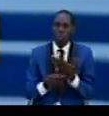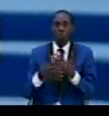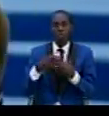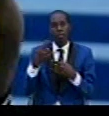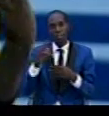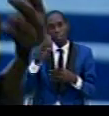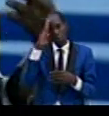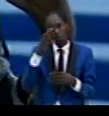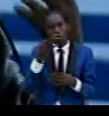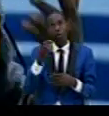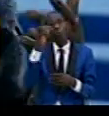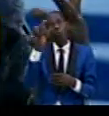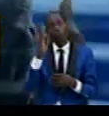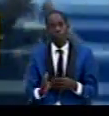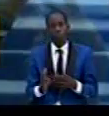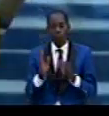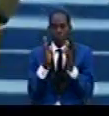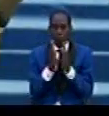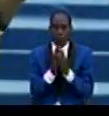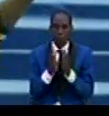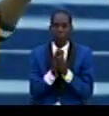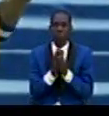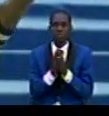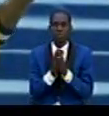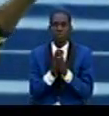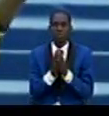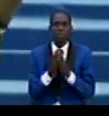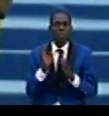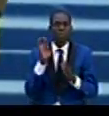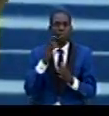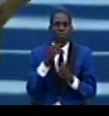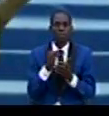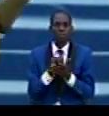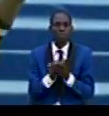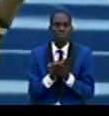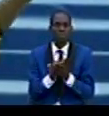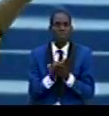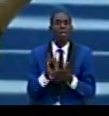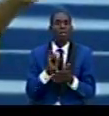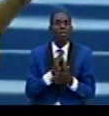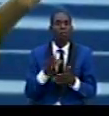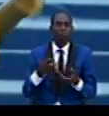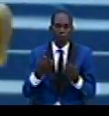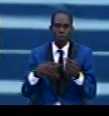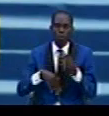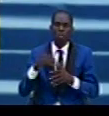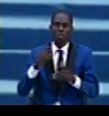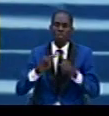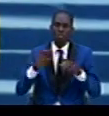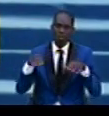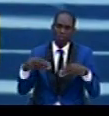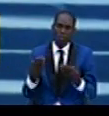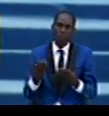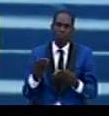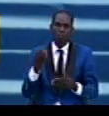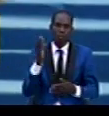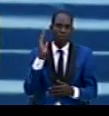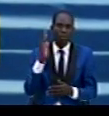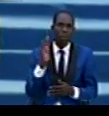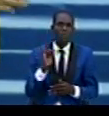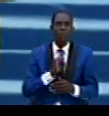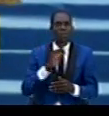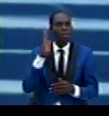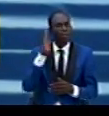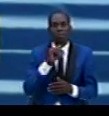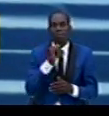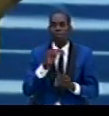I've got my healing the first day. But he said I should come out and testify. I was like, hi, I will not be able to face the